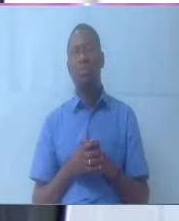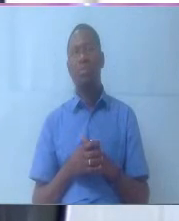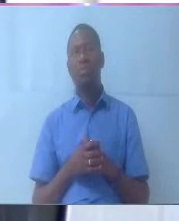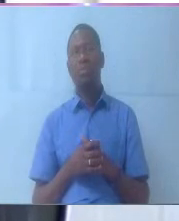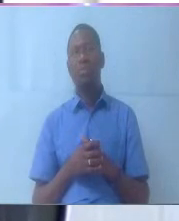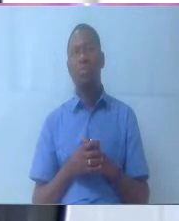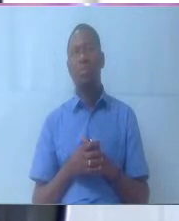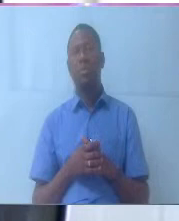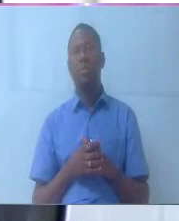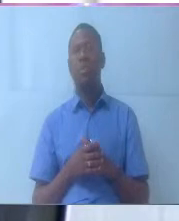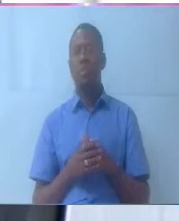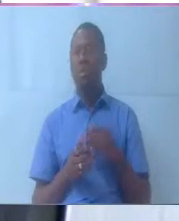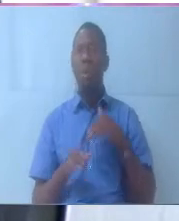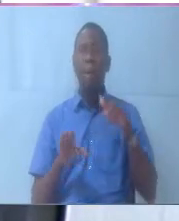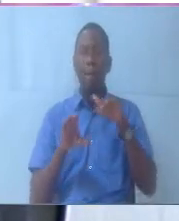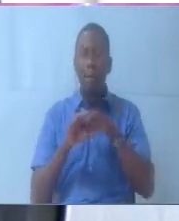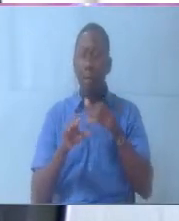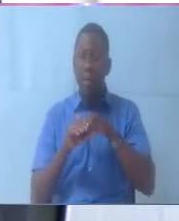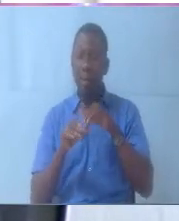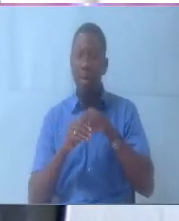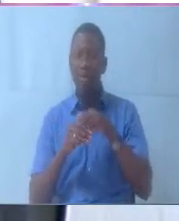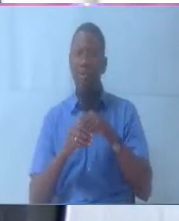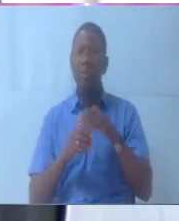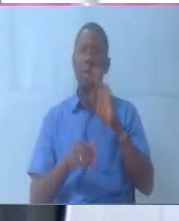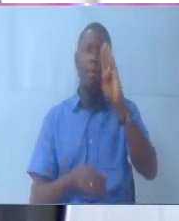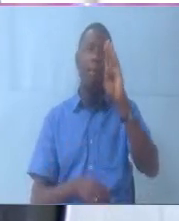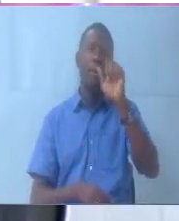So members of the bar we are